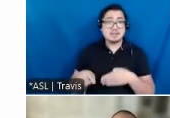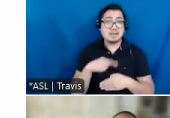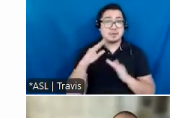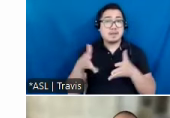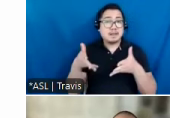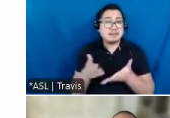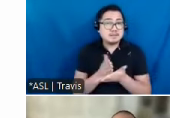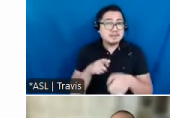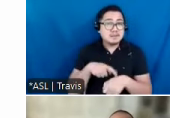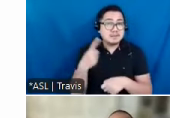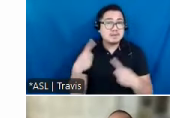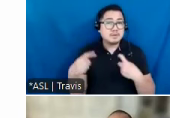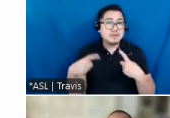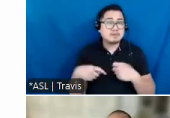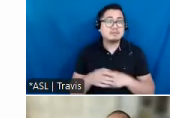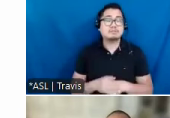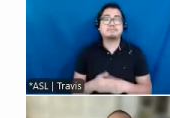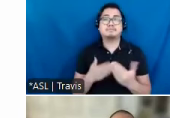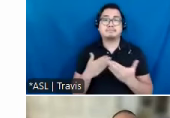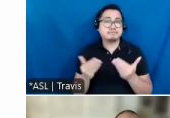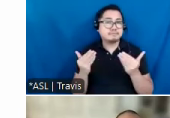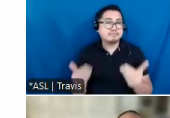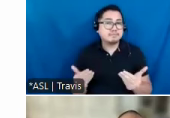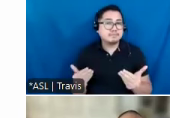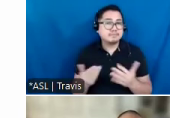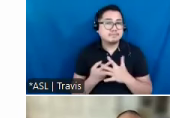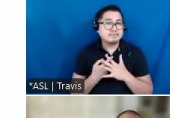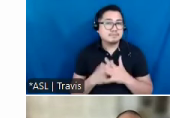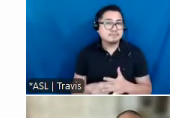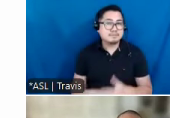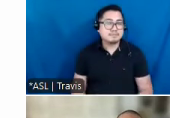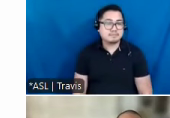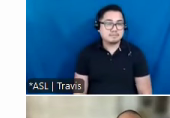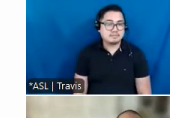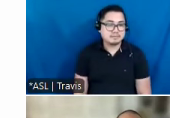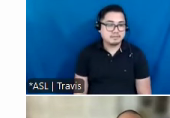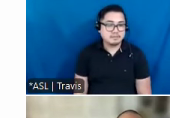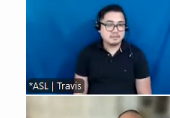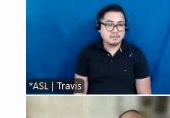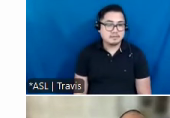for questions. So without further ado, let's go ahead and get started.